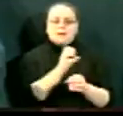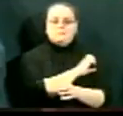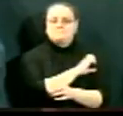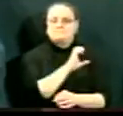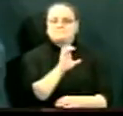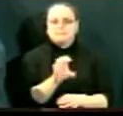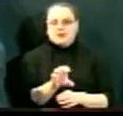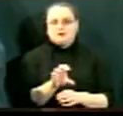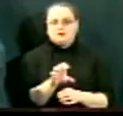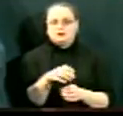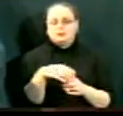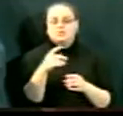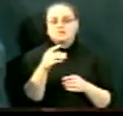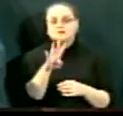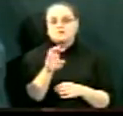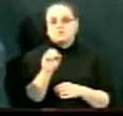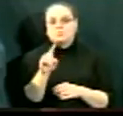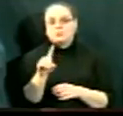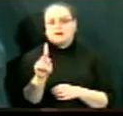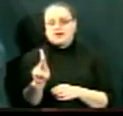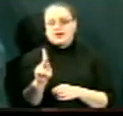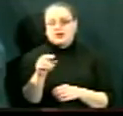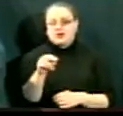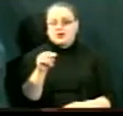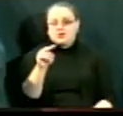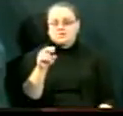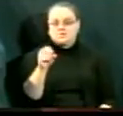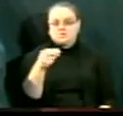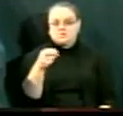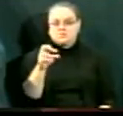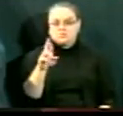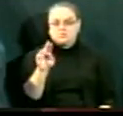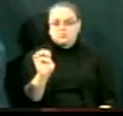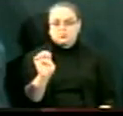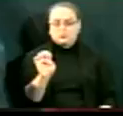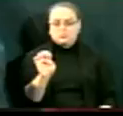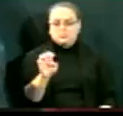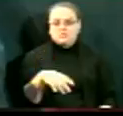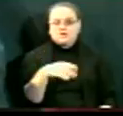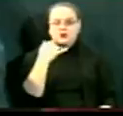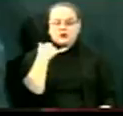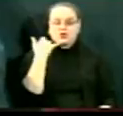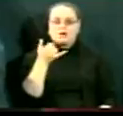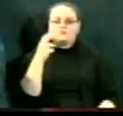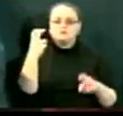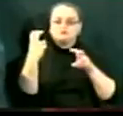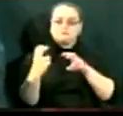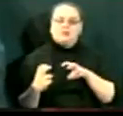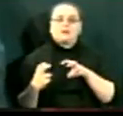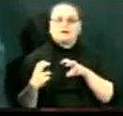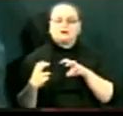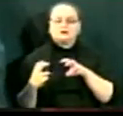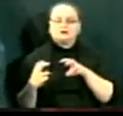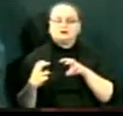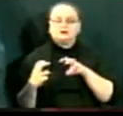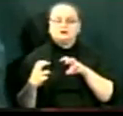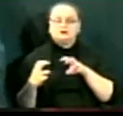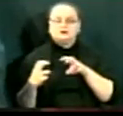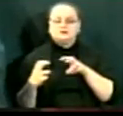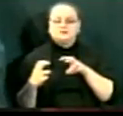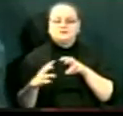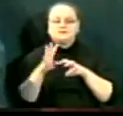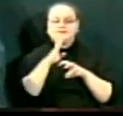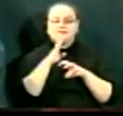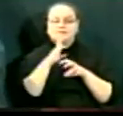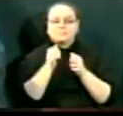state 401k, in North Shore, available to call, to sit down, and to